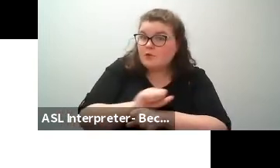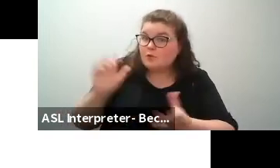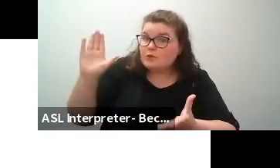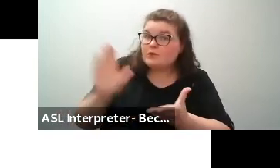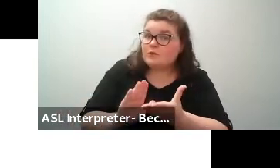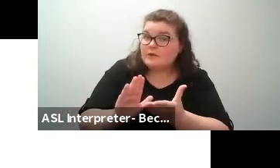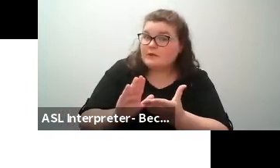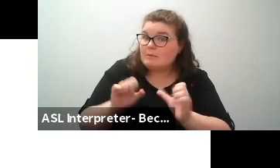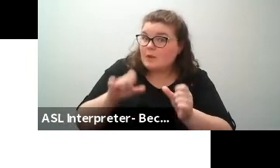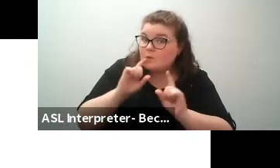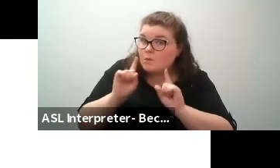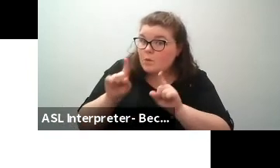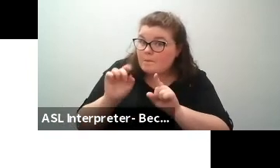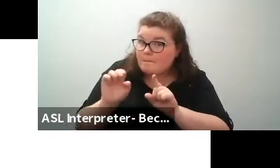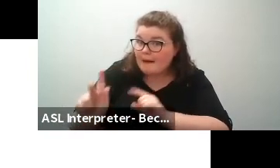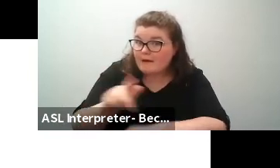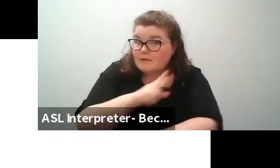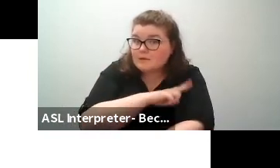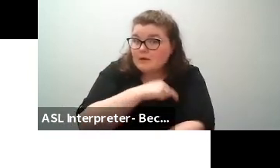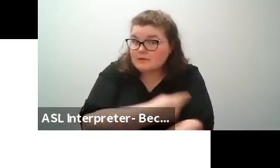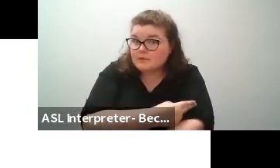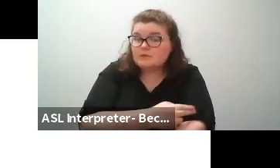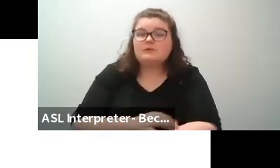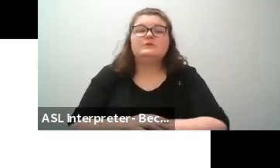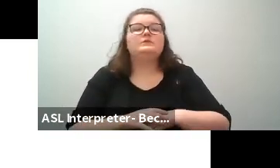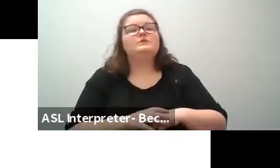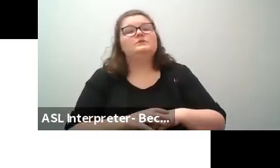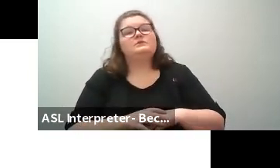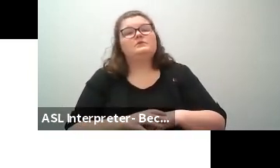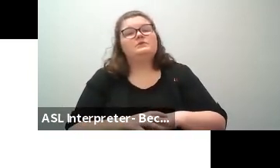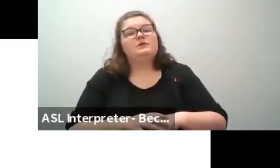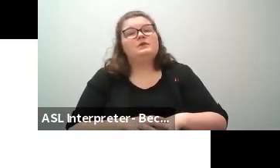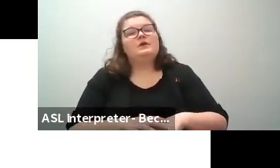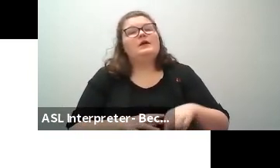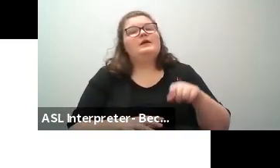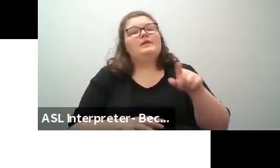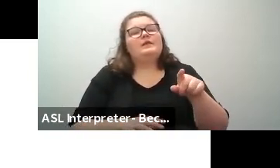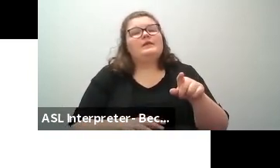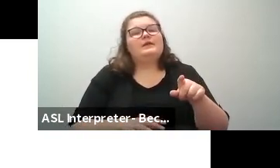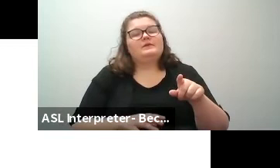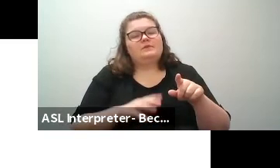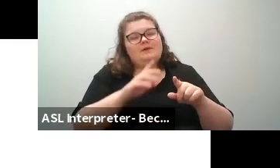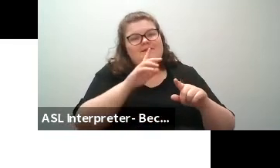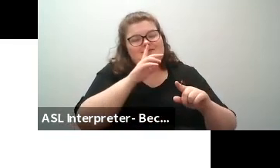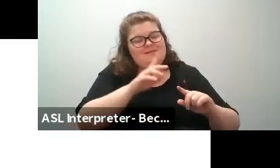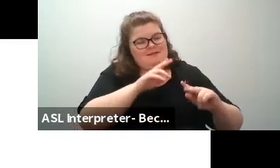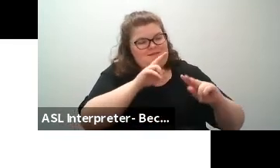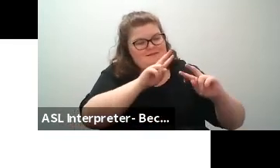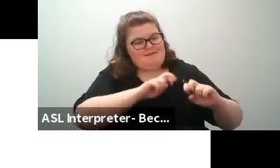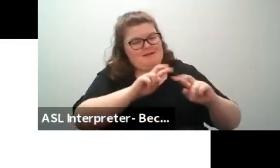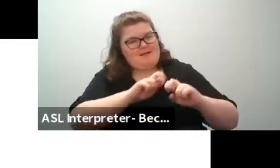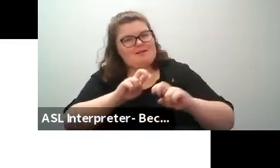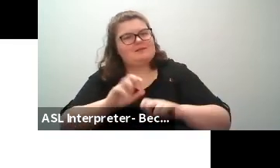ED or hospital for asthma exacerbations? This was a retrospective analysis of the outcome data from